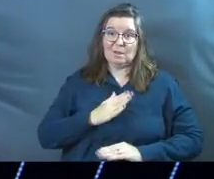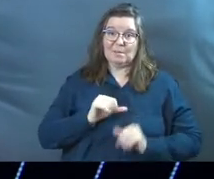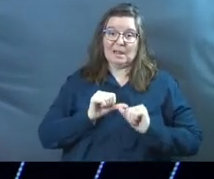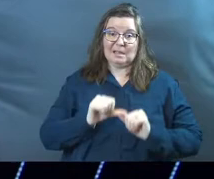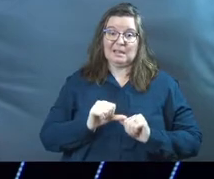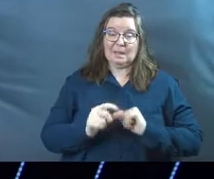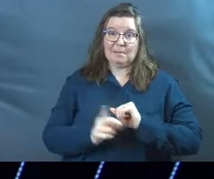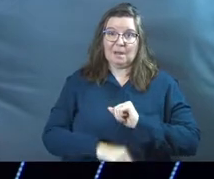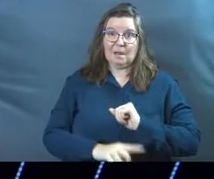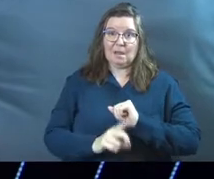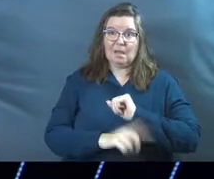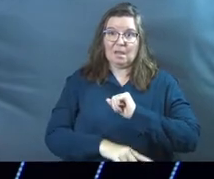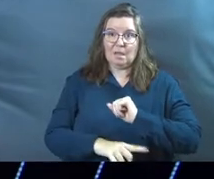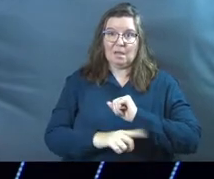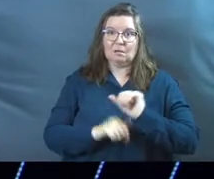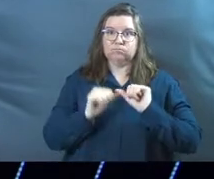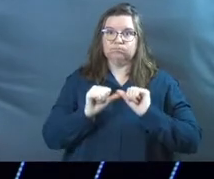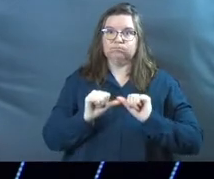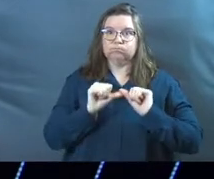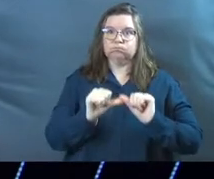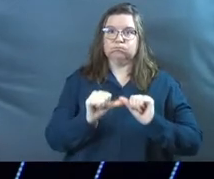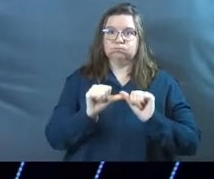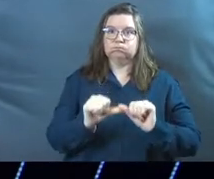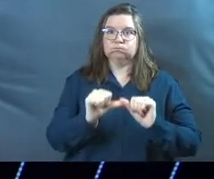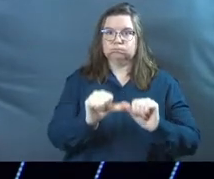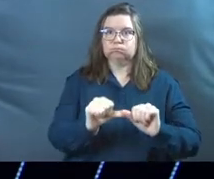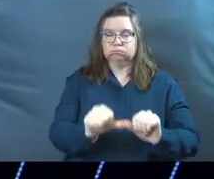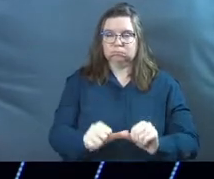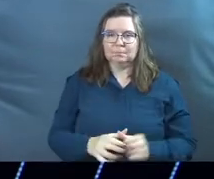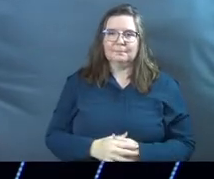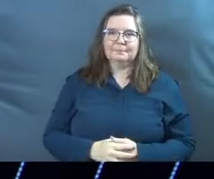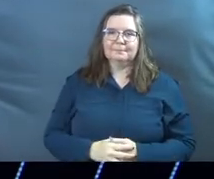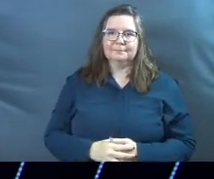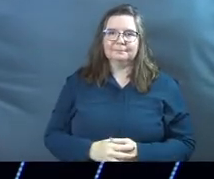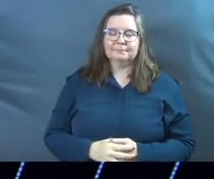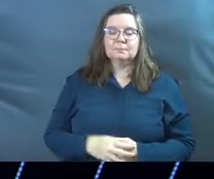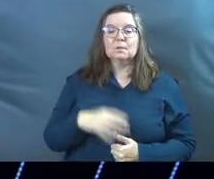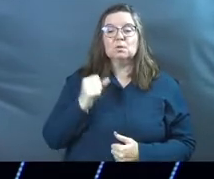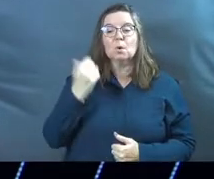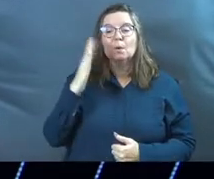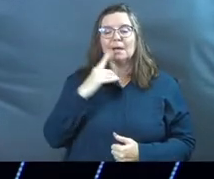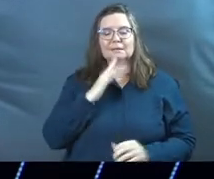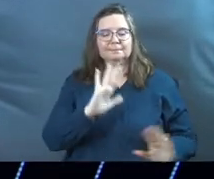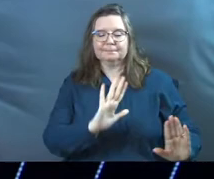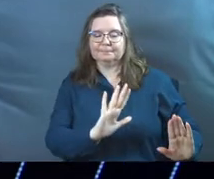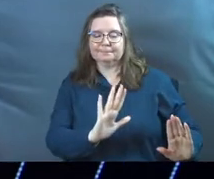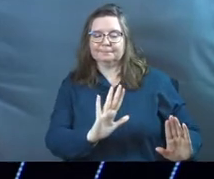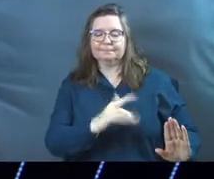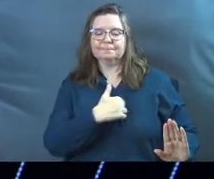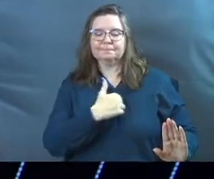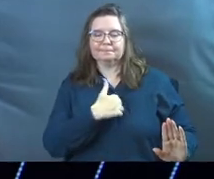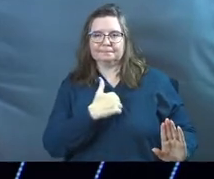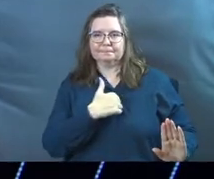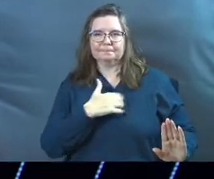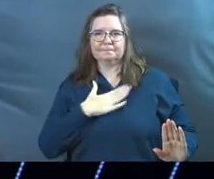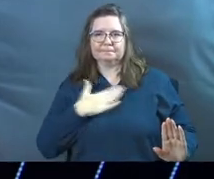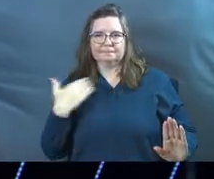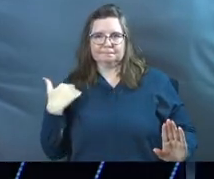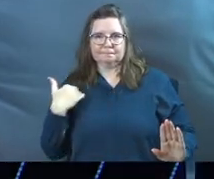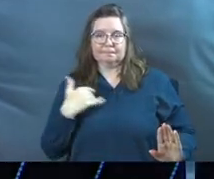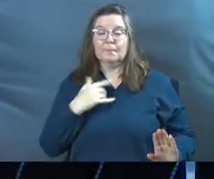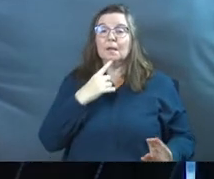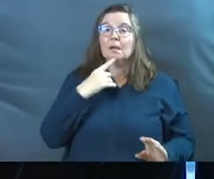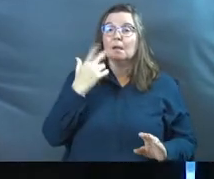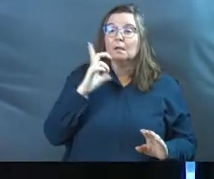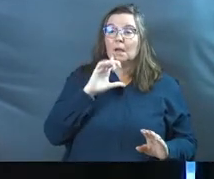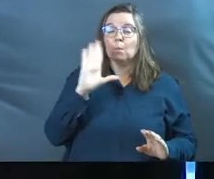the punishment going and going and going and going. And so God says, I'll bring the punishment. And God will bring the punishment.